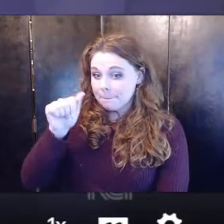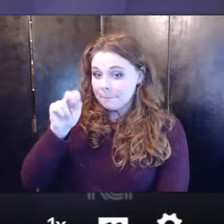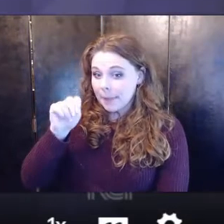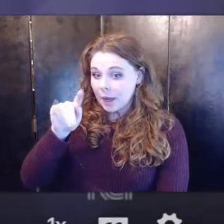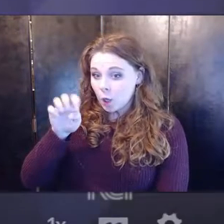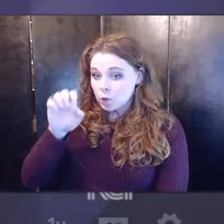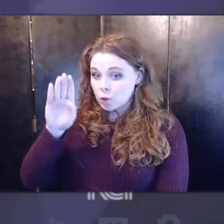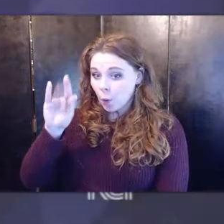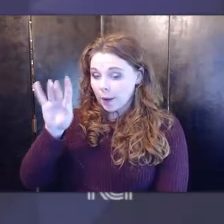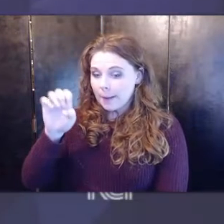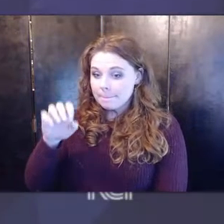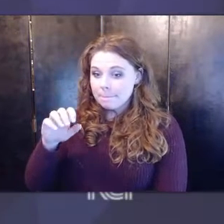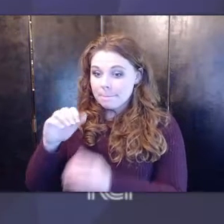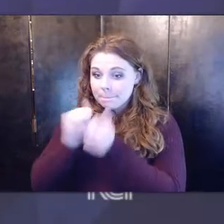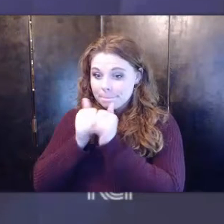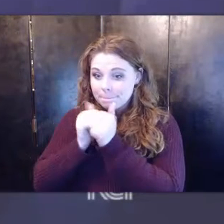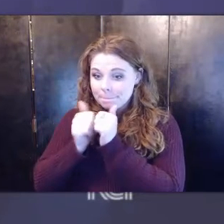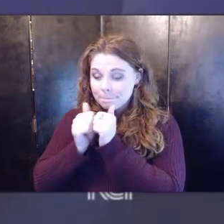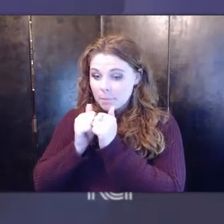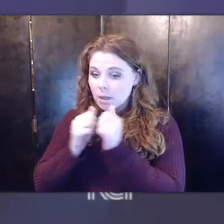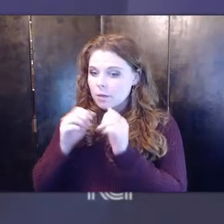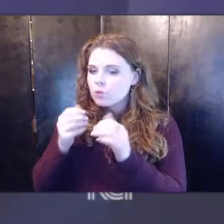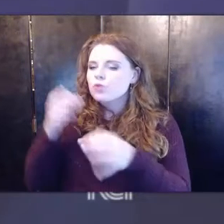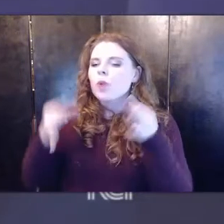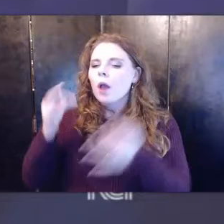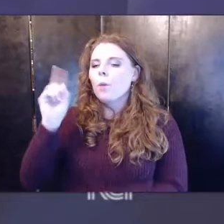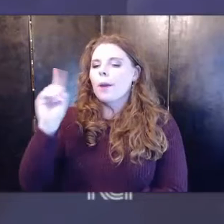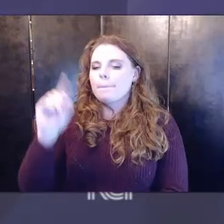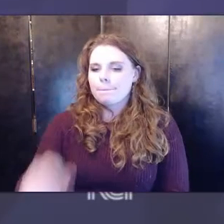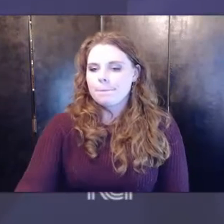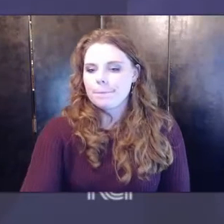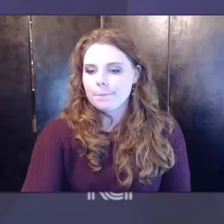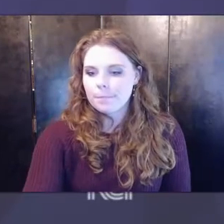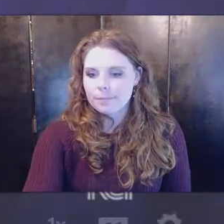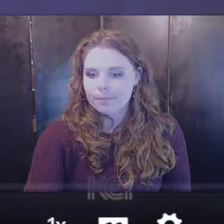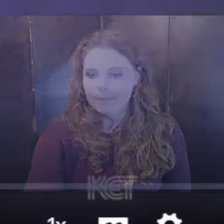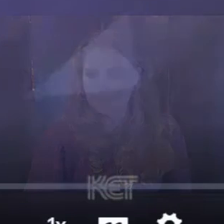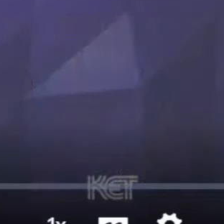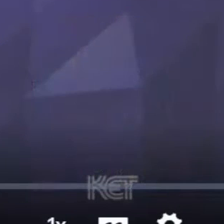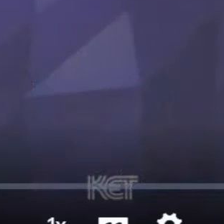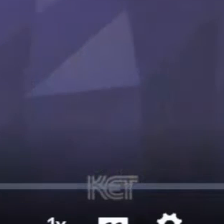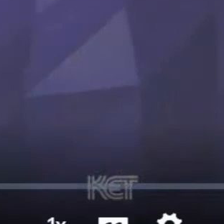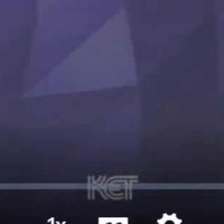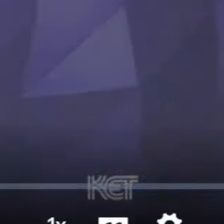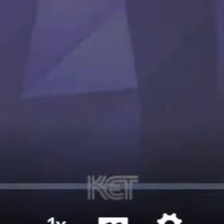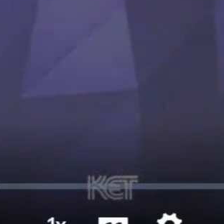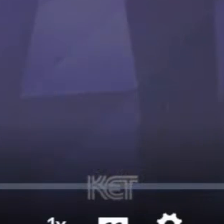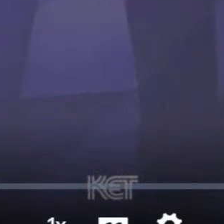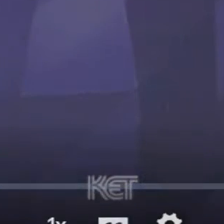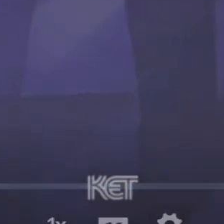in A. Italy, B. France, or C.